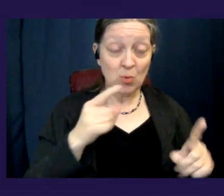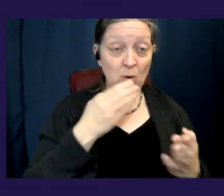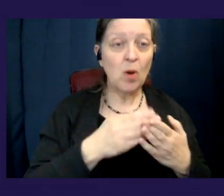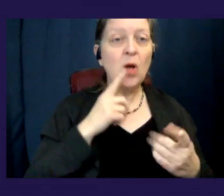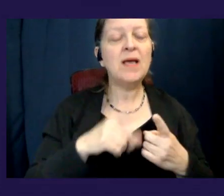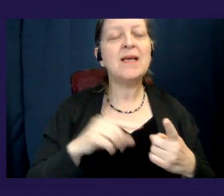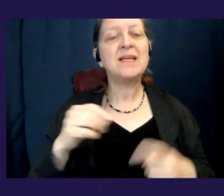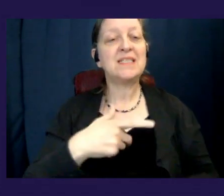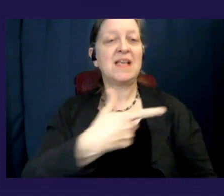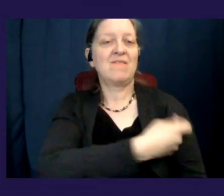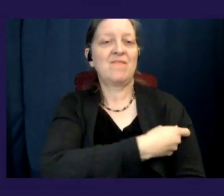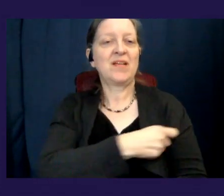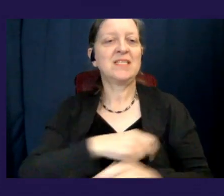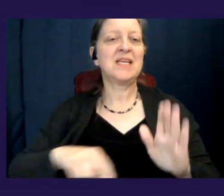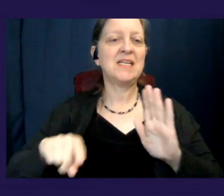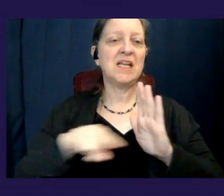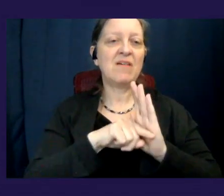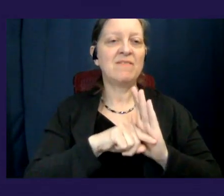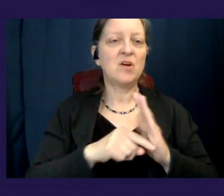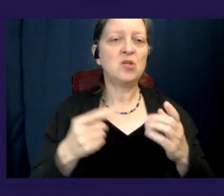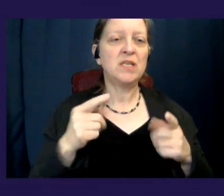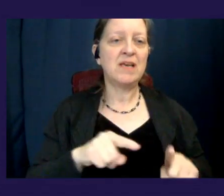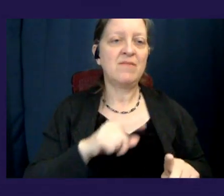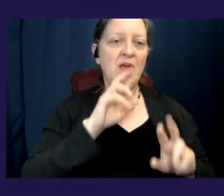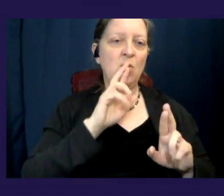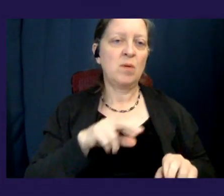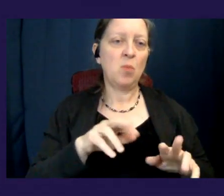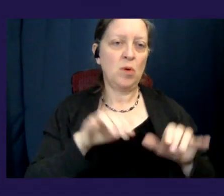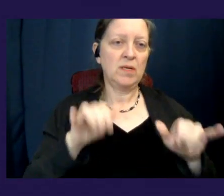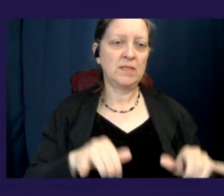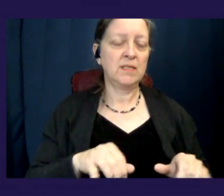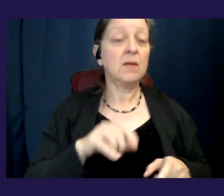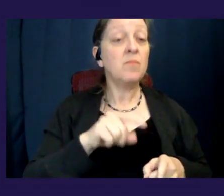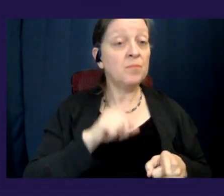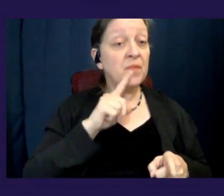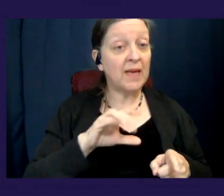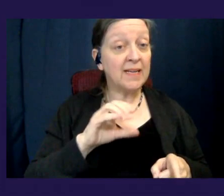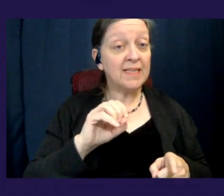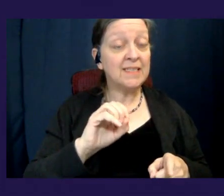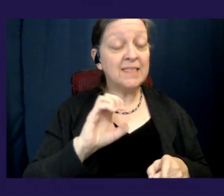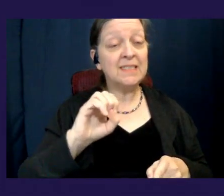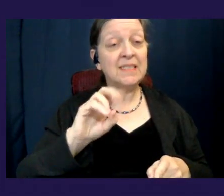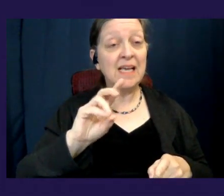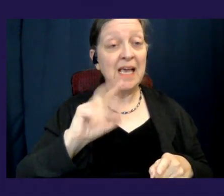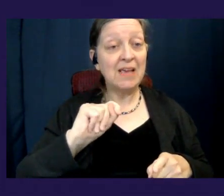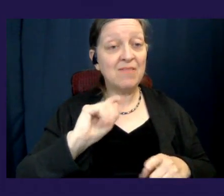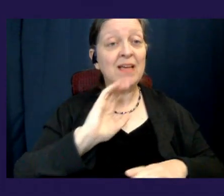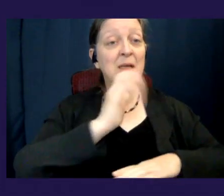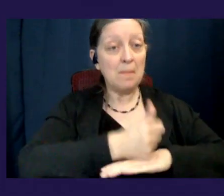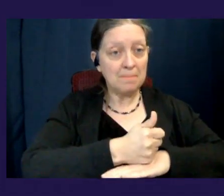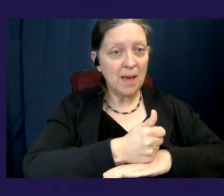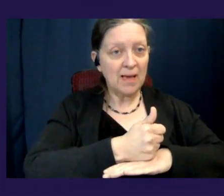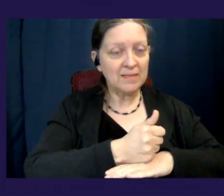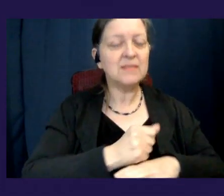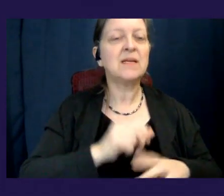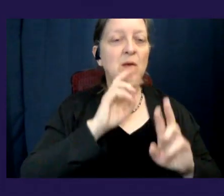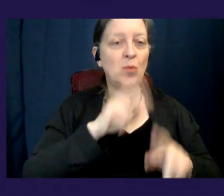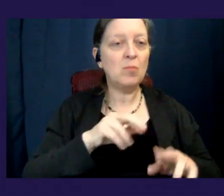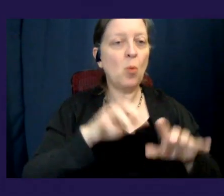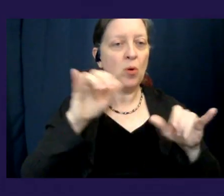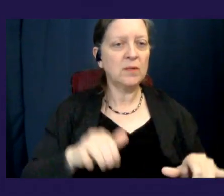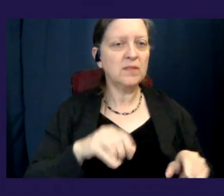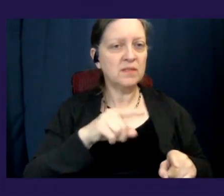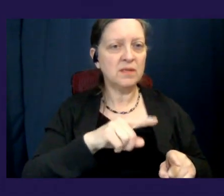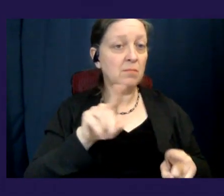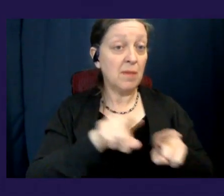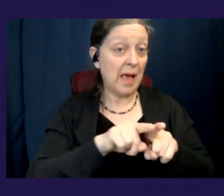system. Now, this is an event-based reporting system. It's in the title, a vaccine adverse event reporting system,